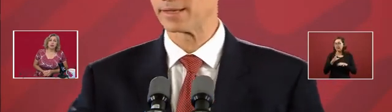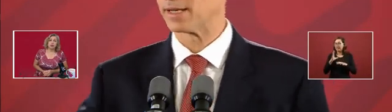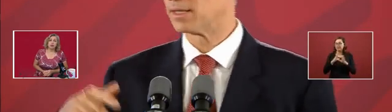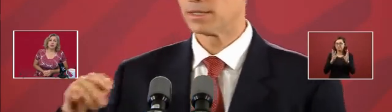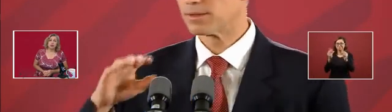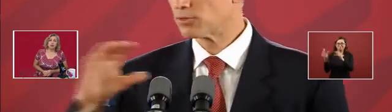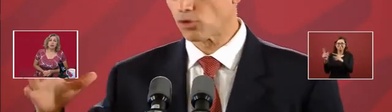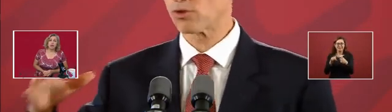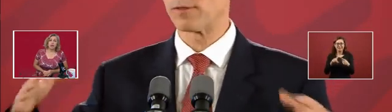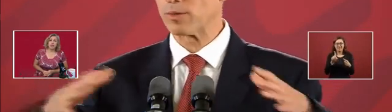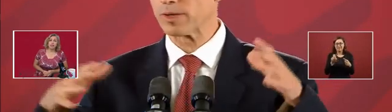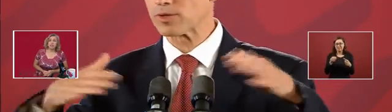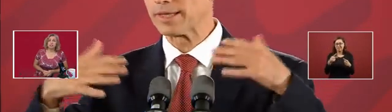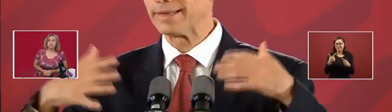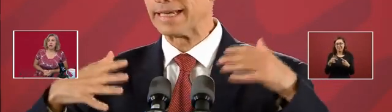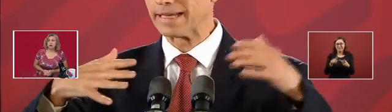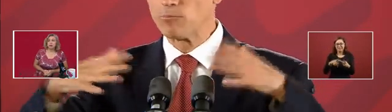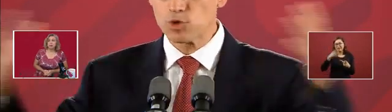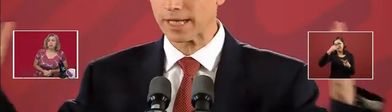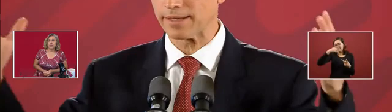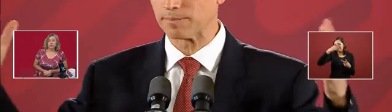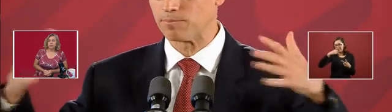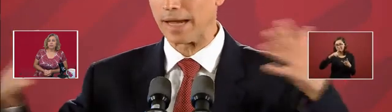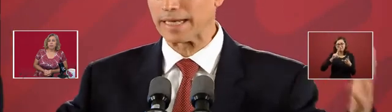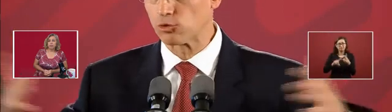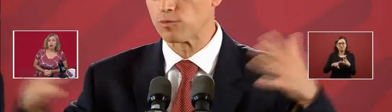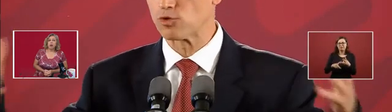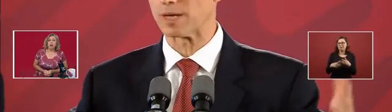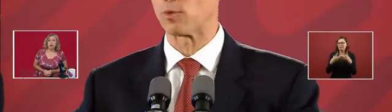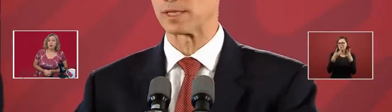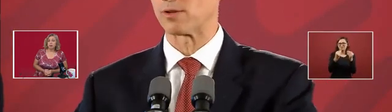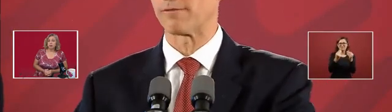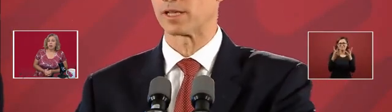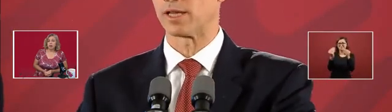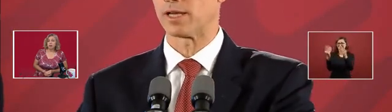The statistics for the occurrence of dengue